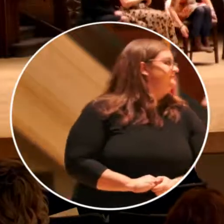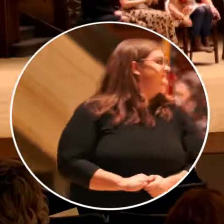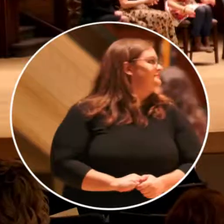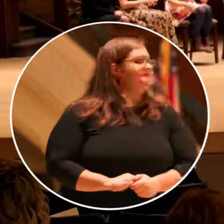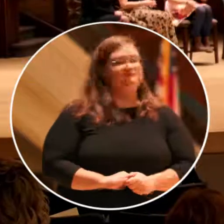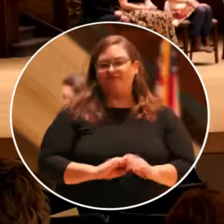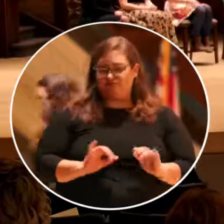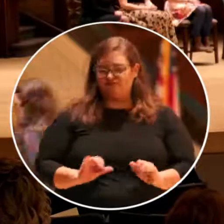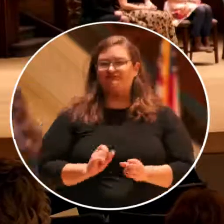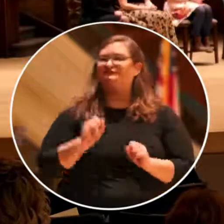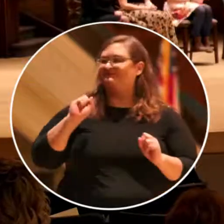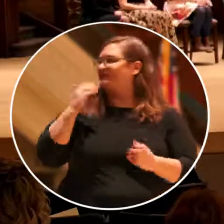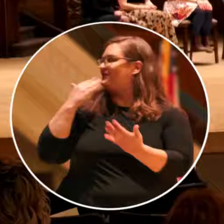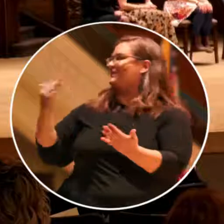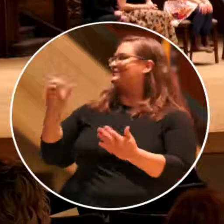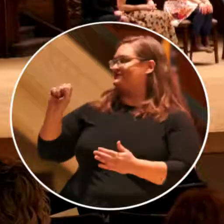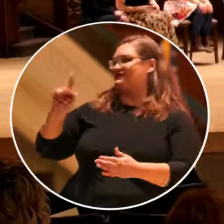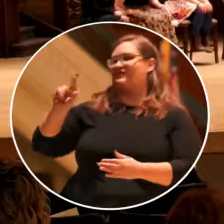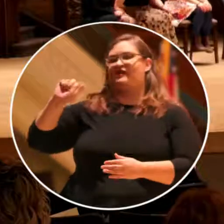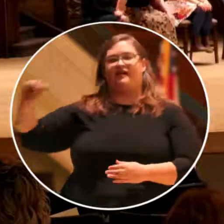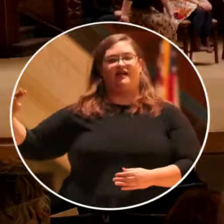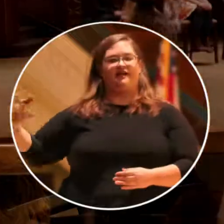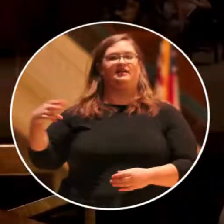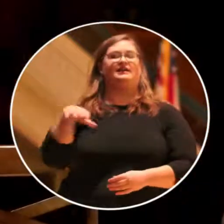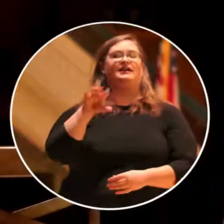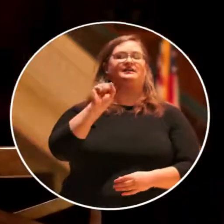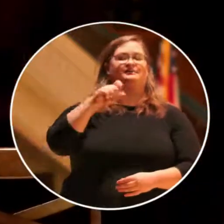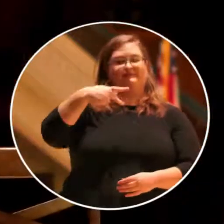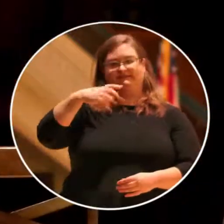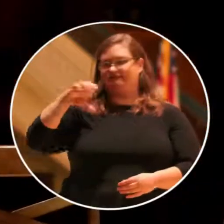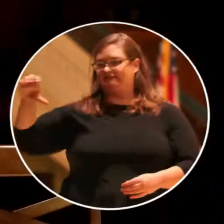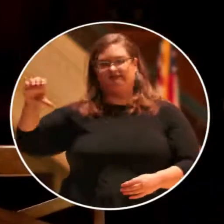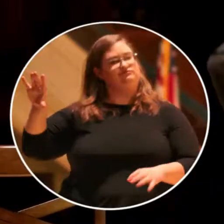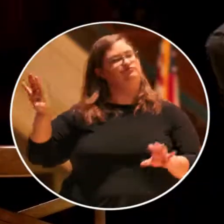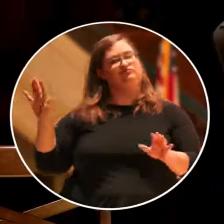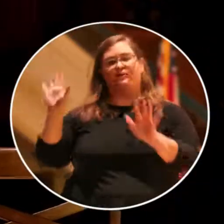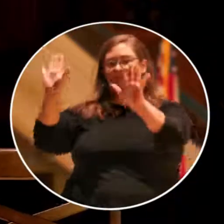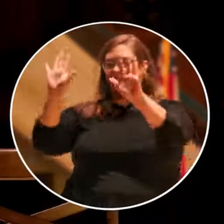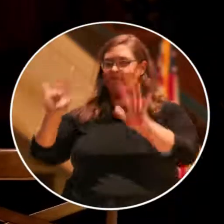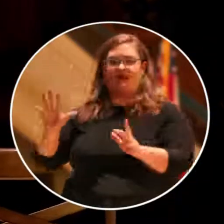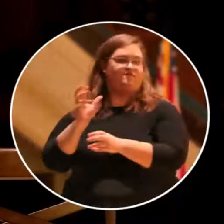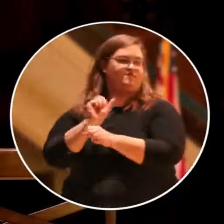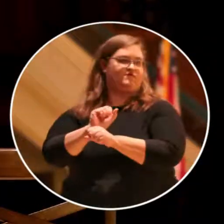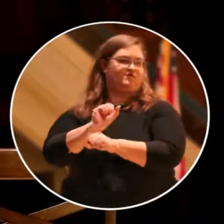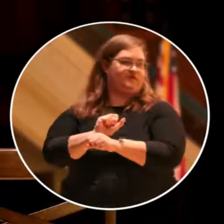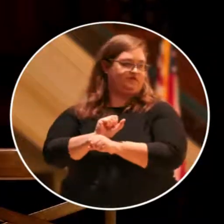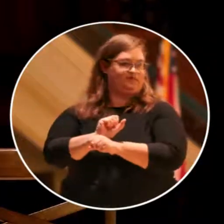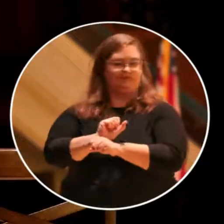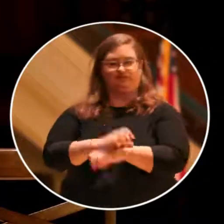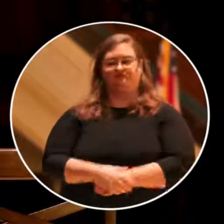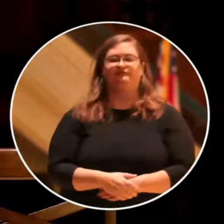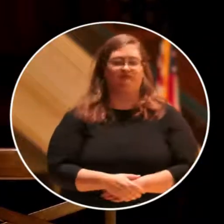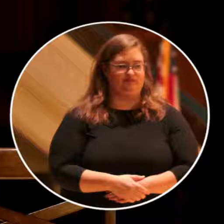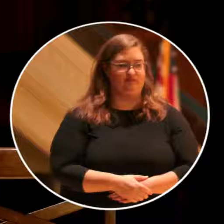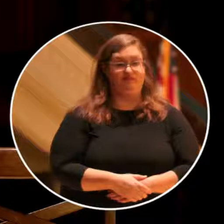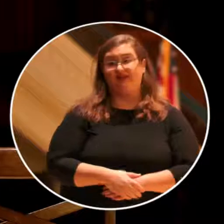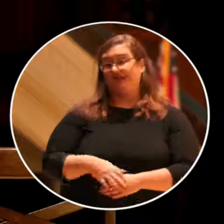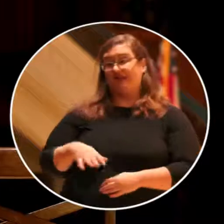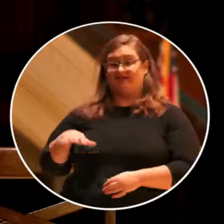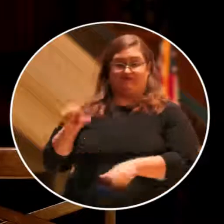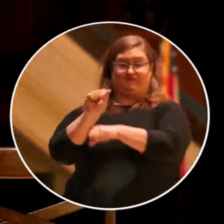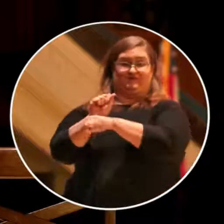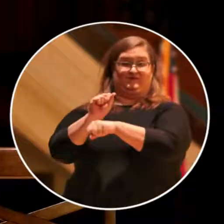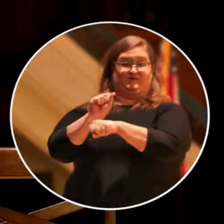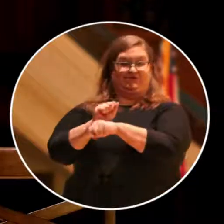All right, thank you, Sarah. SPCC, in fact, does amazing work. The work of moms. So if you're able,